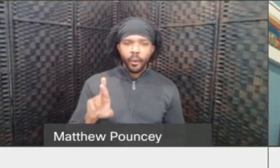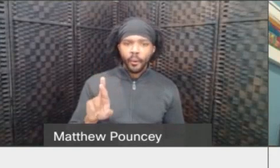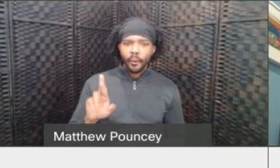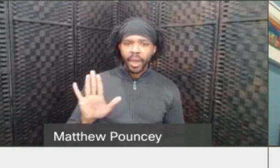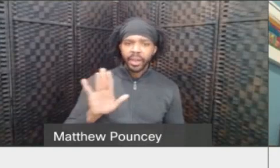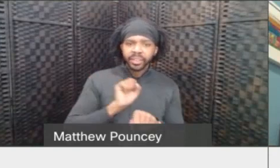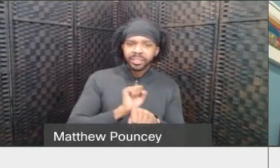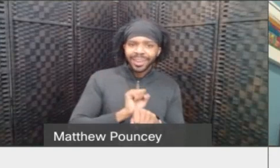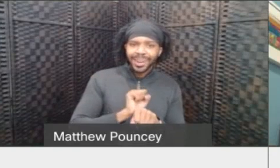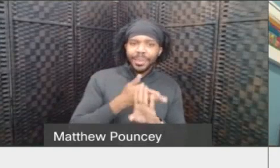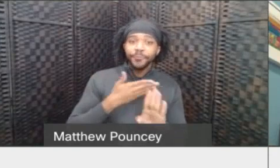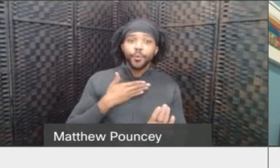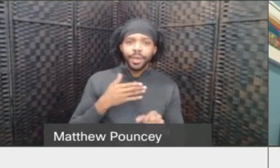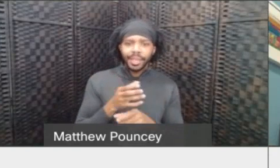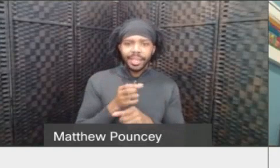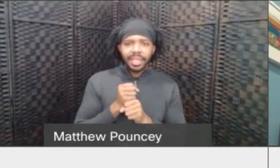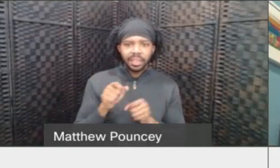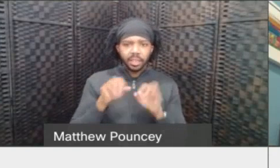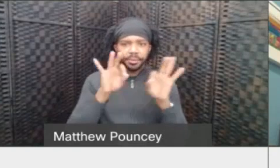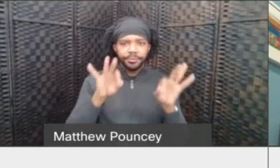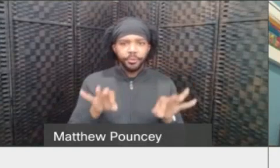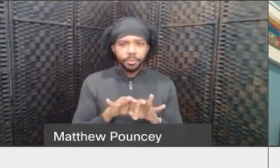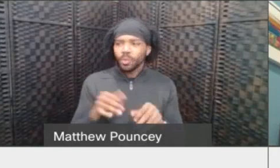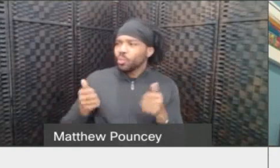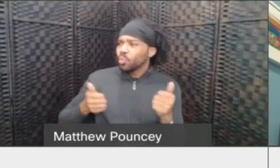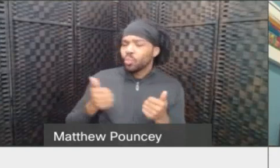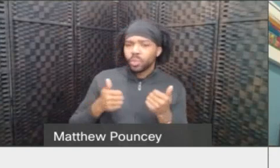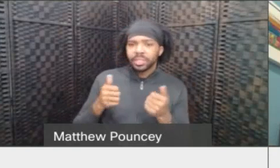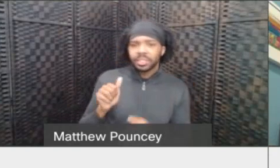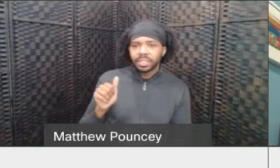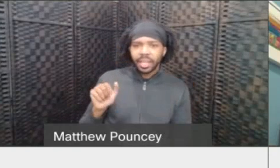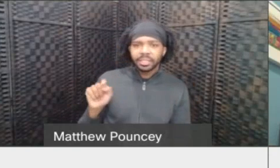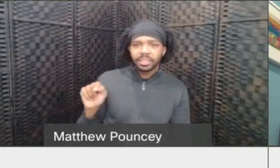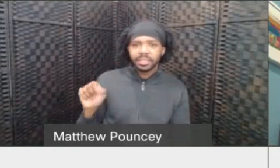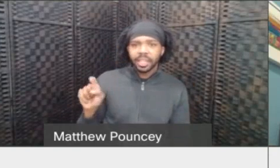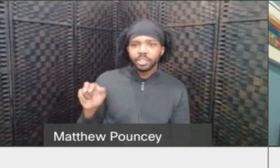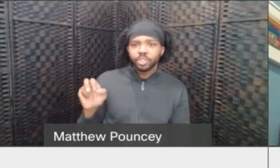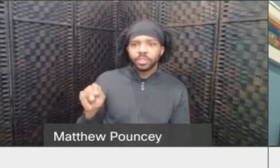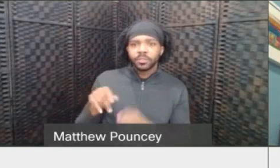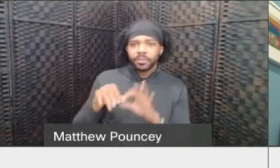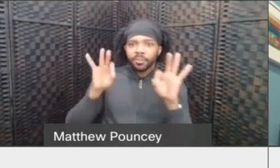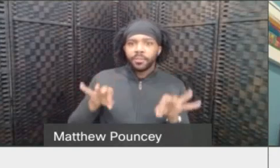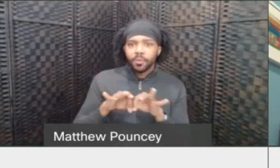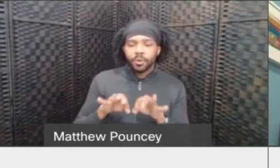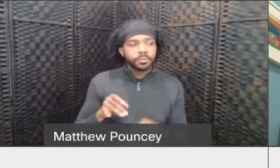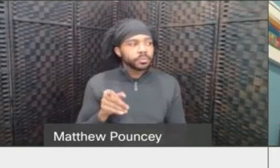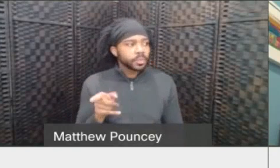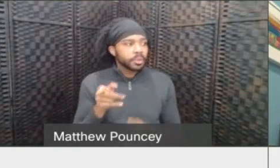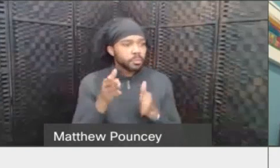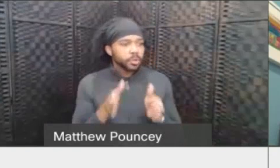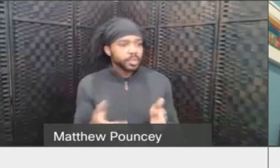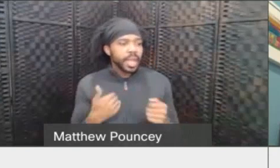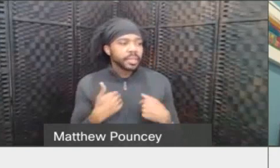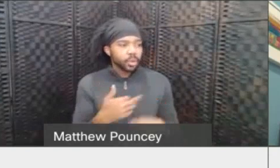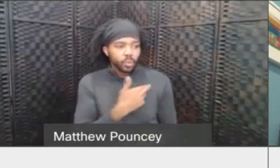That's what I kind of read from it. What attestation form? That the person has a religious